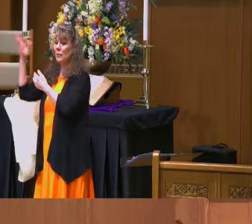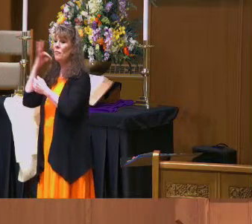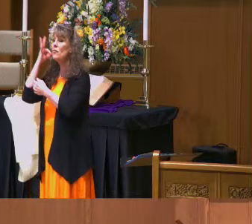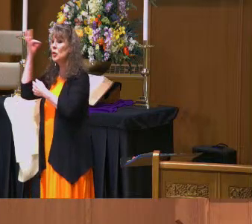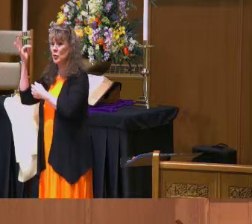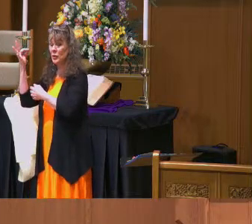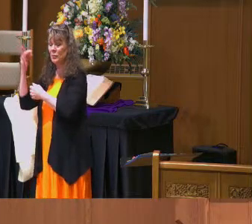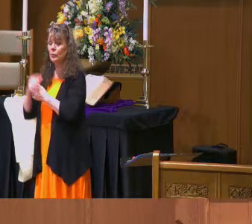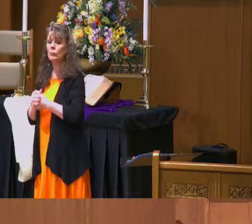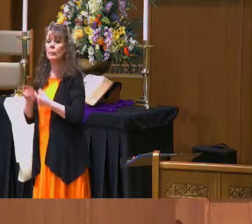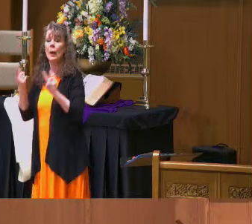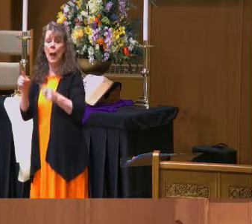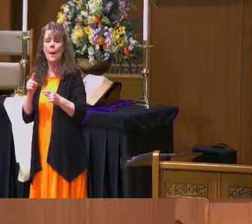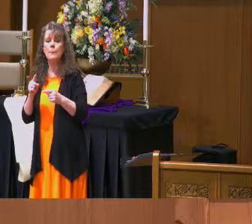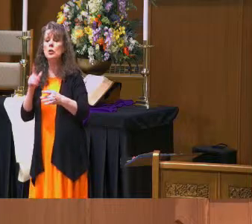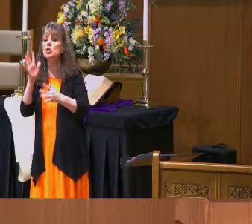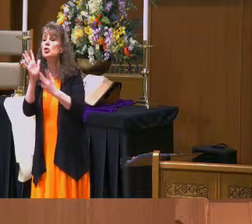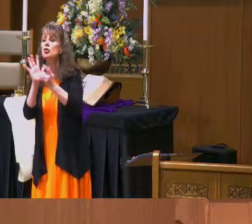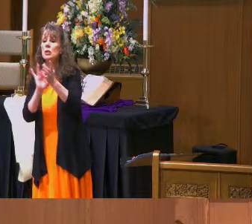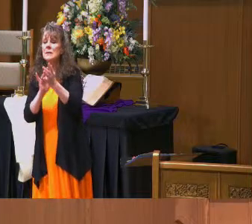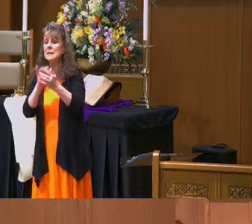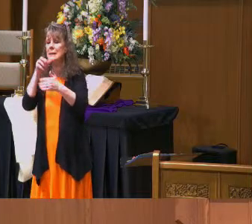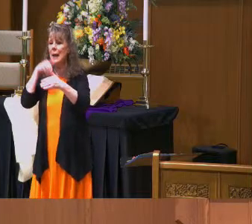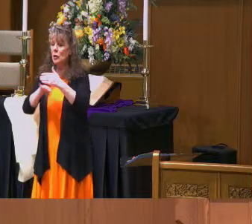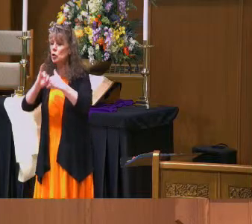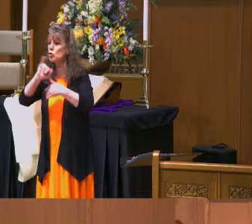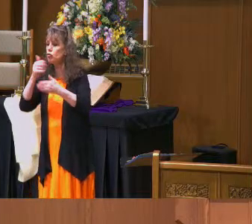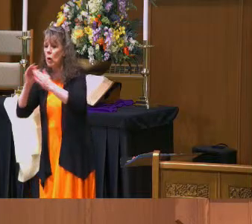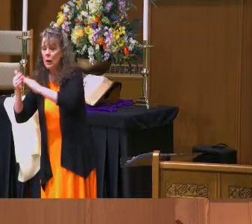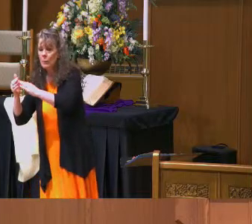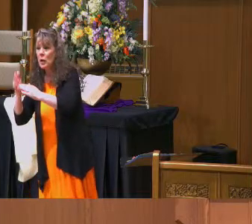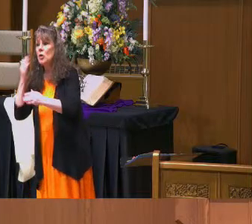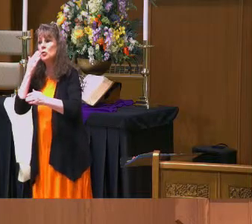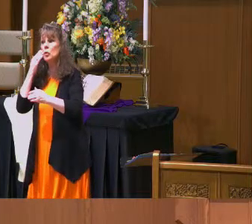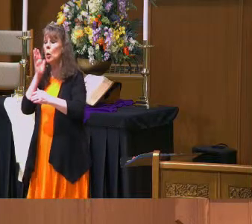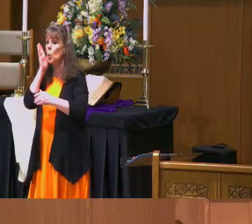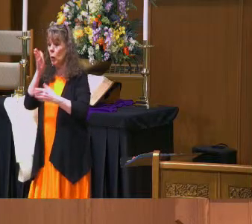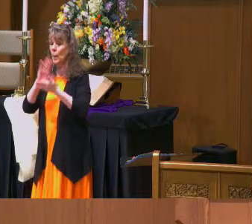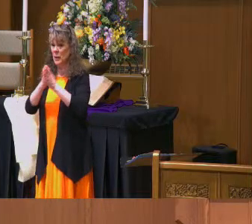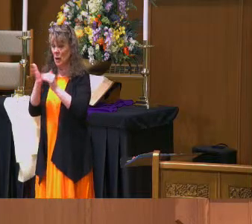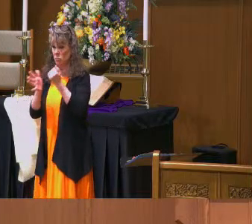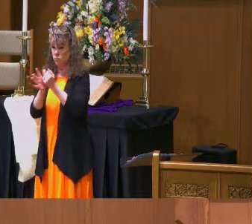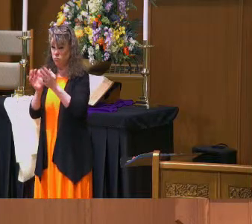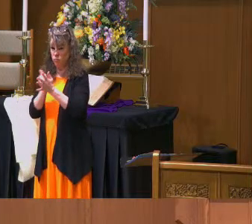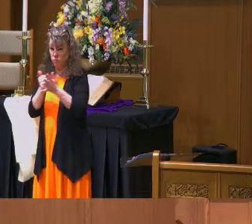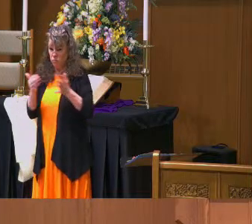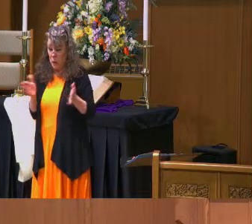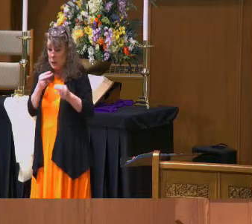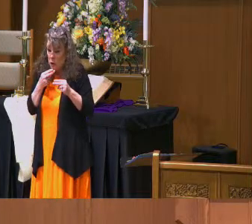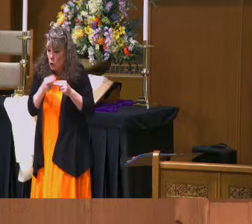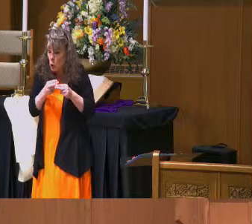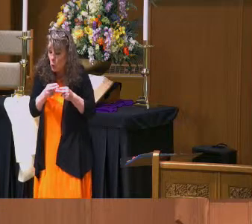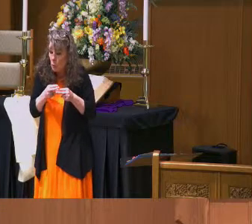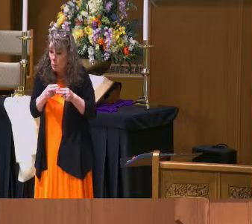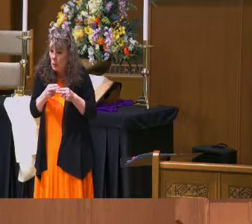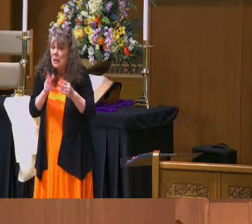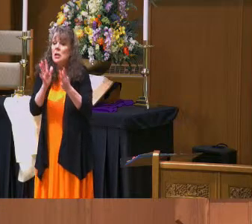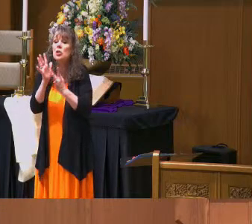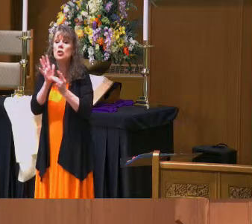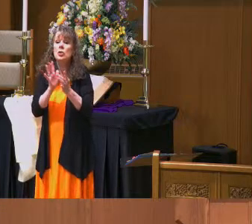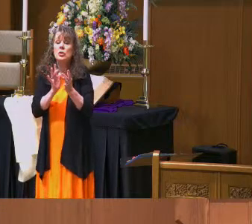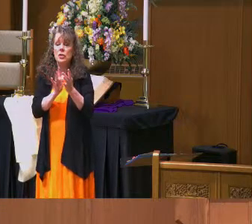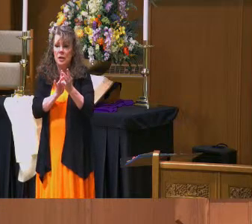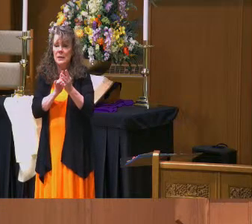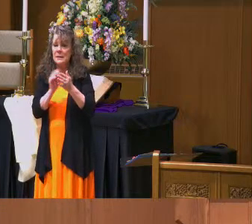So as Jesus enters Jerusalem, knowing that he's going to go to the cross in just a few days' time, he leaves his disciples